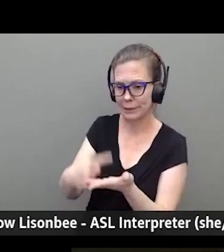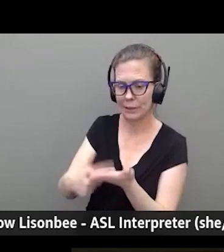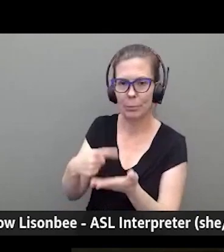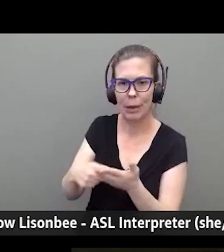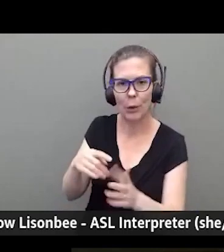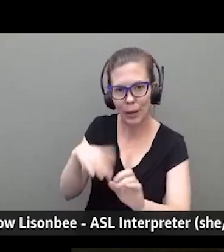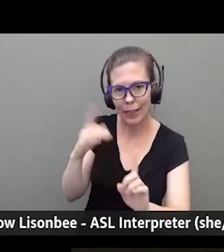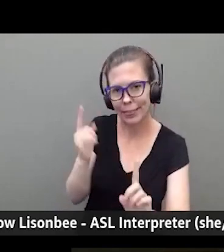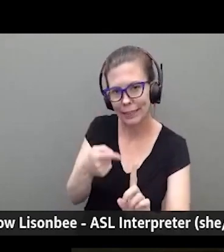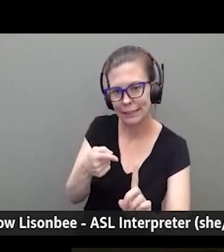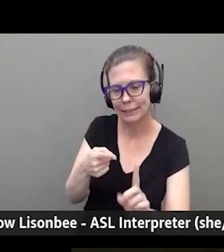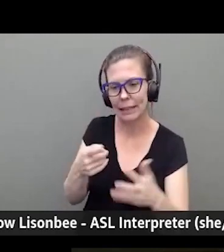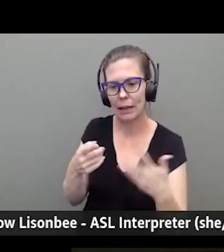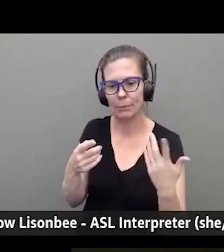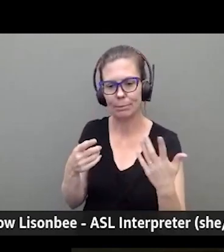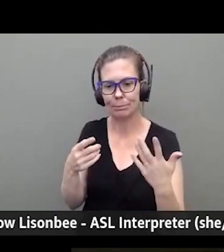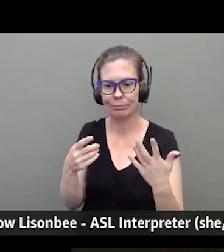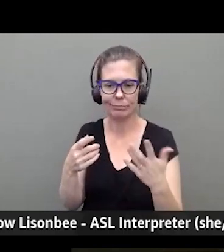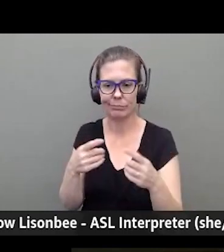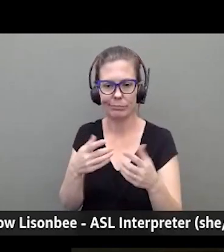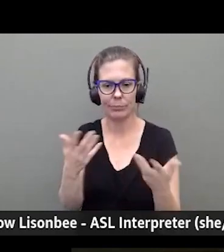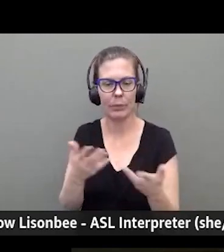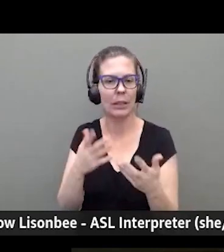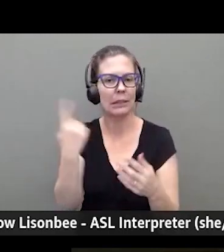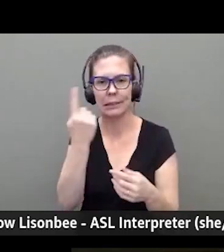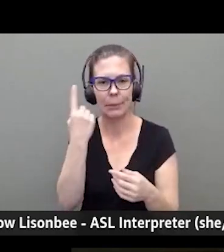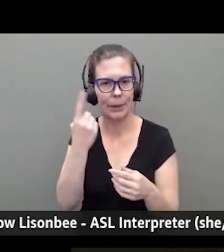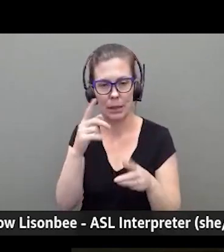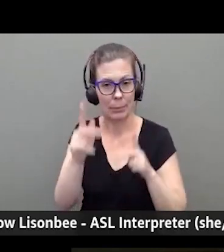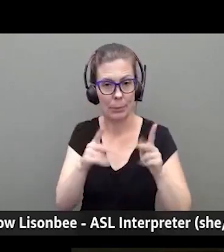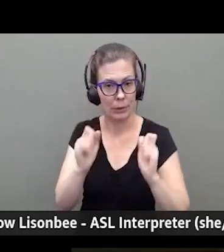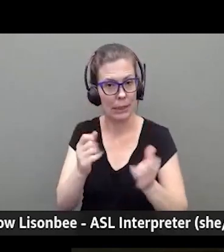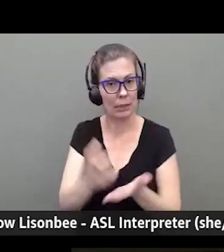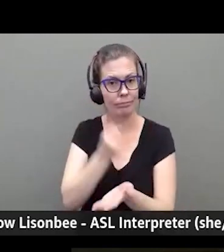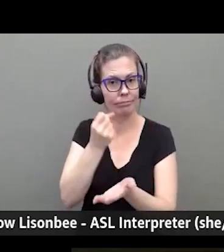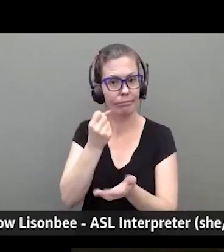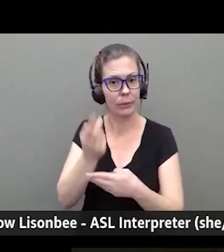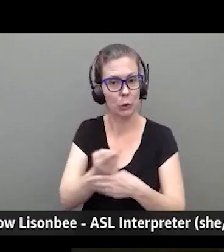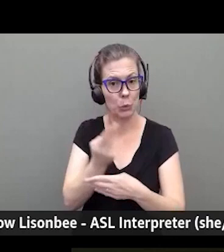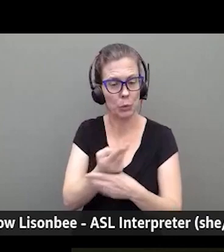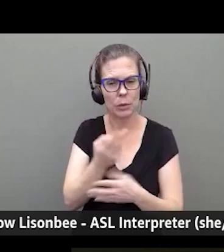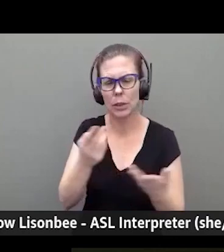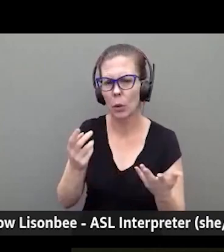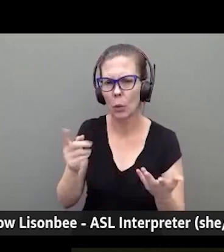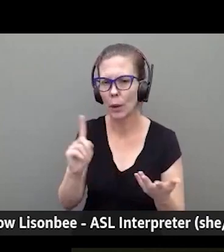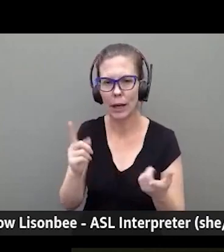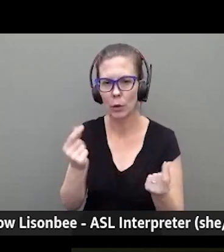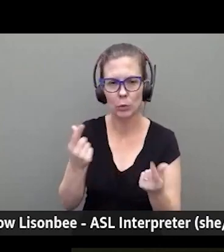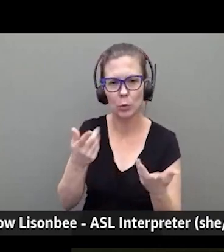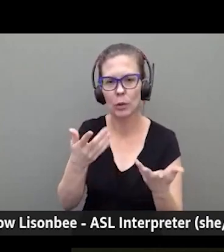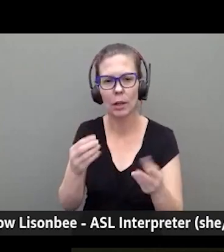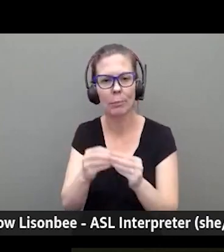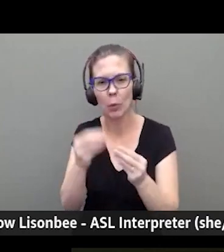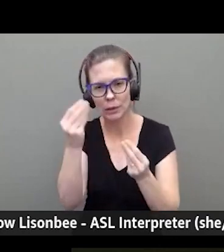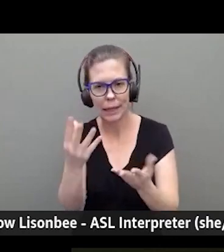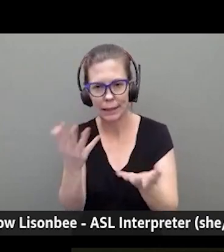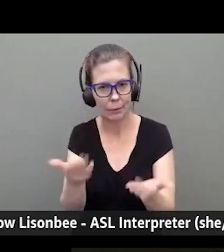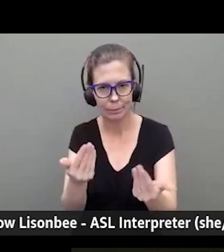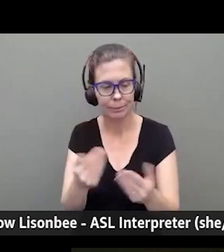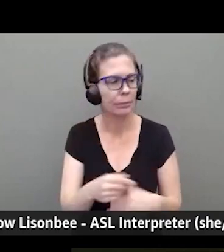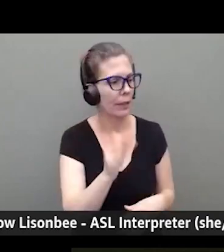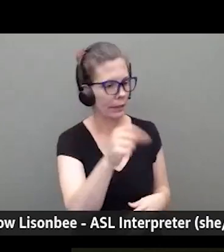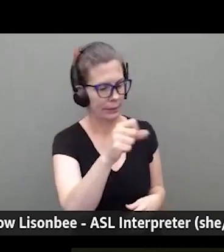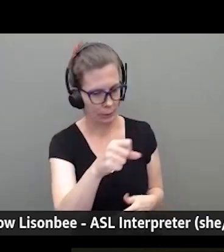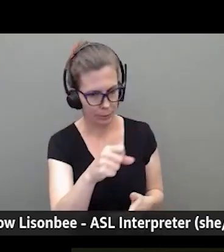this here is something that people can take advantage of. So where are we? And give us some more data here. Absolutely.